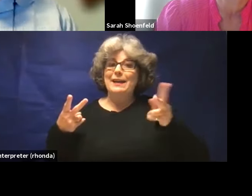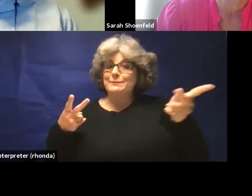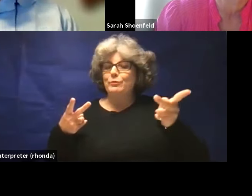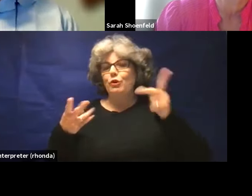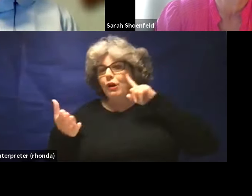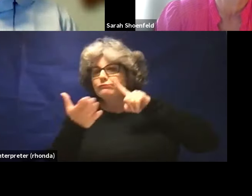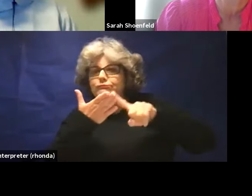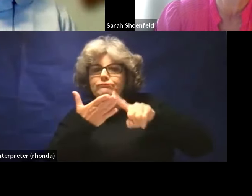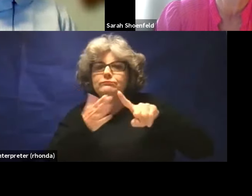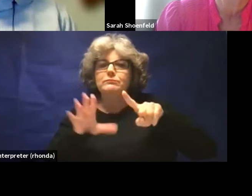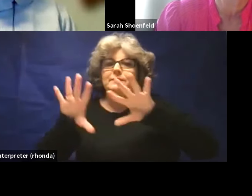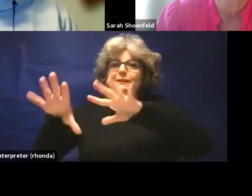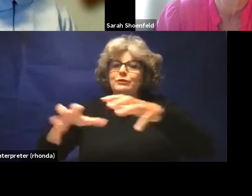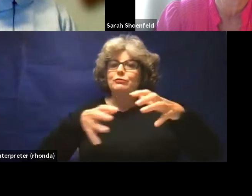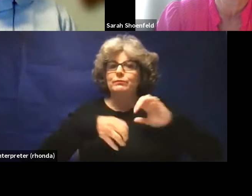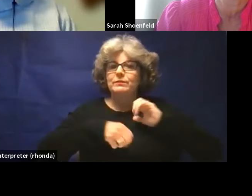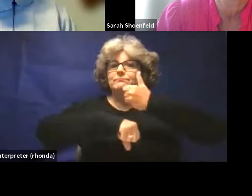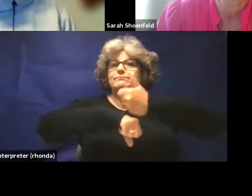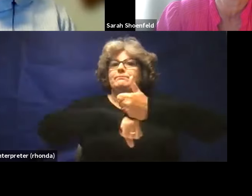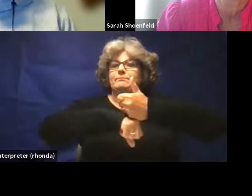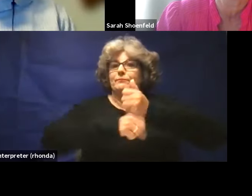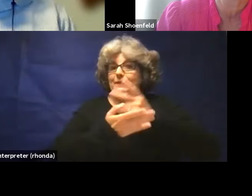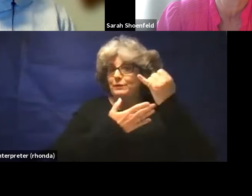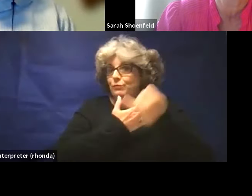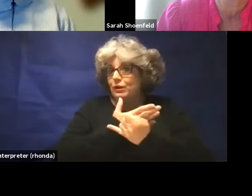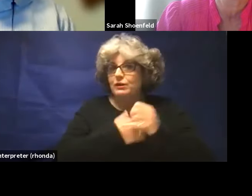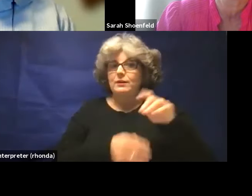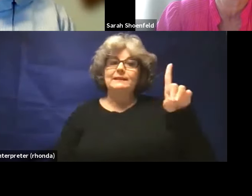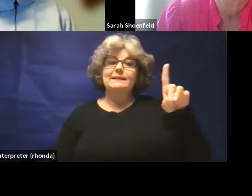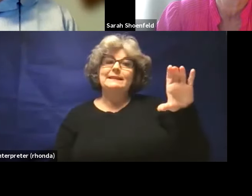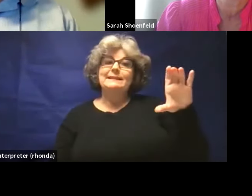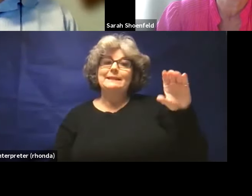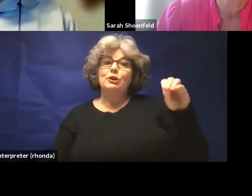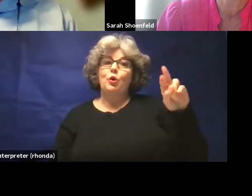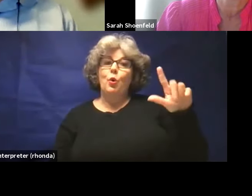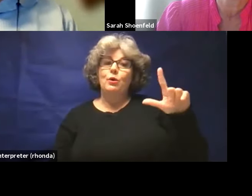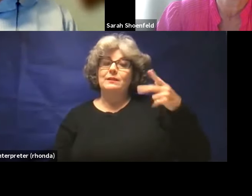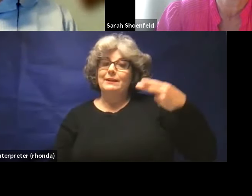looking at these groups that have formed to do these kinds of projects through the DC Oral History Collaborative